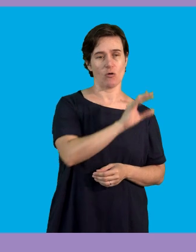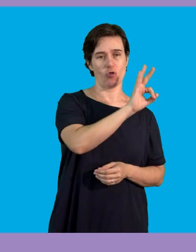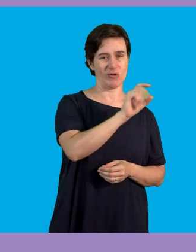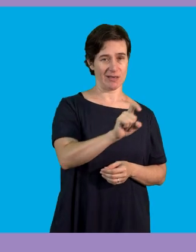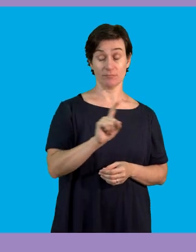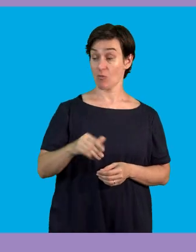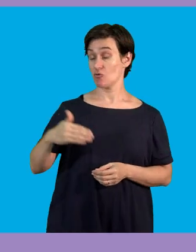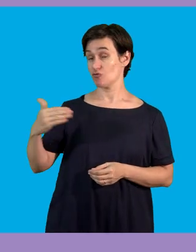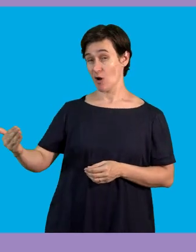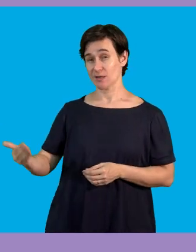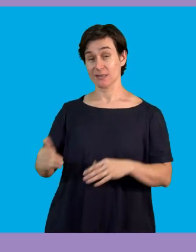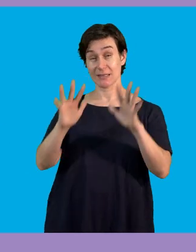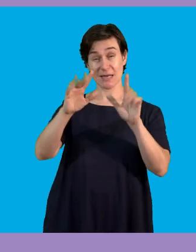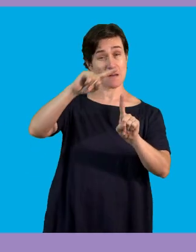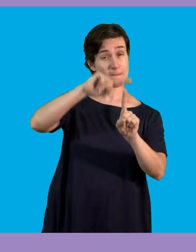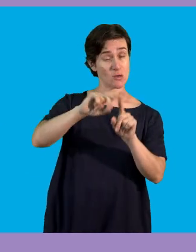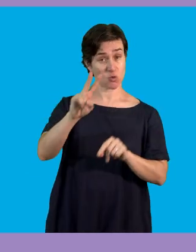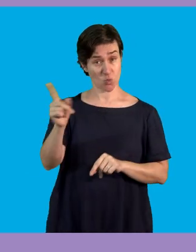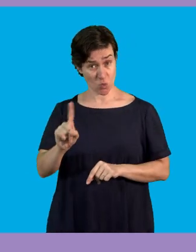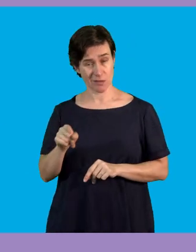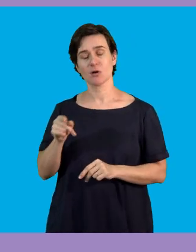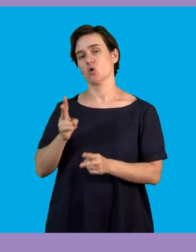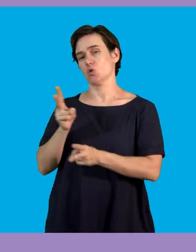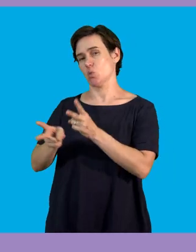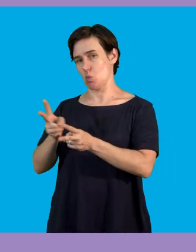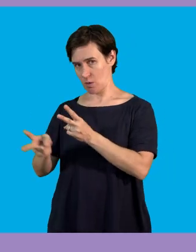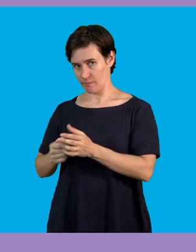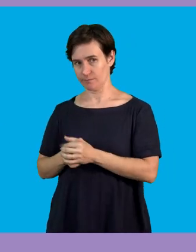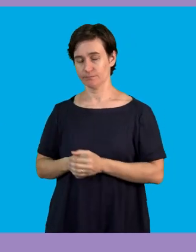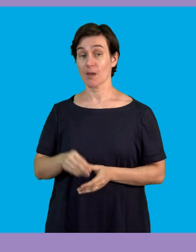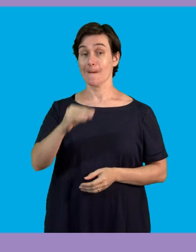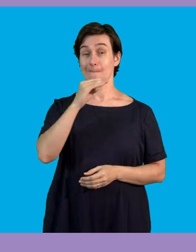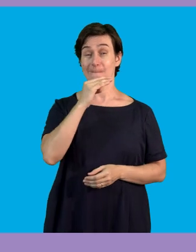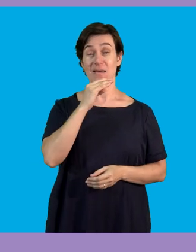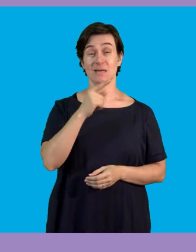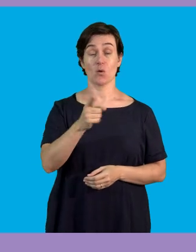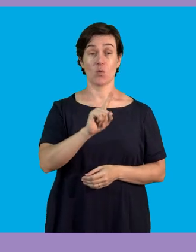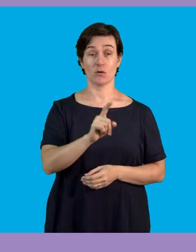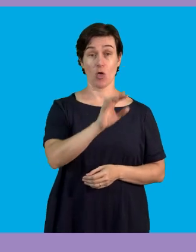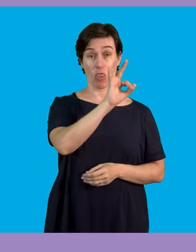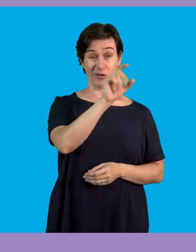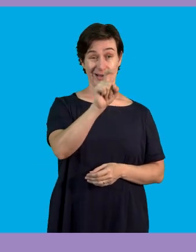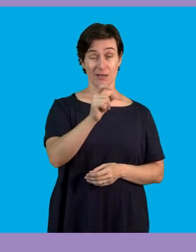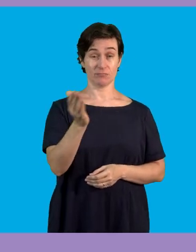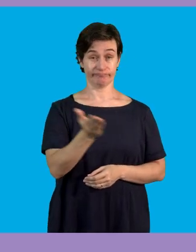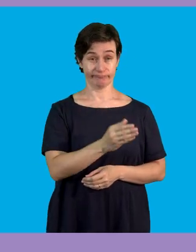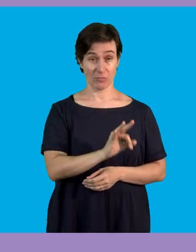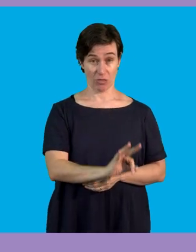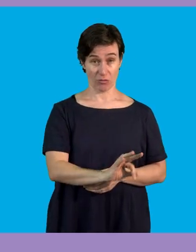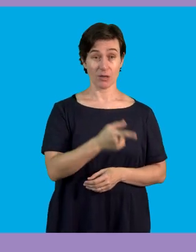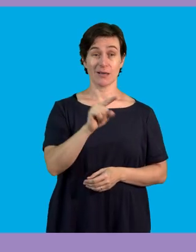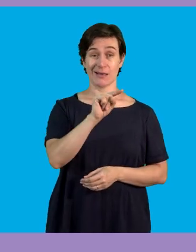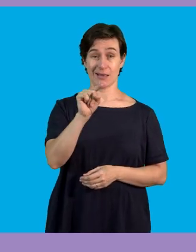3x. And on the right-hand side, 10 plus 2 is going to give us 12. So the outcome is going to be